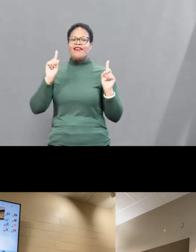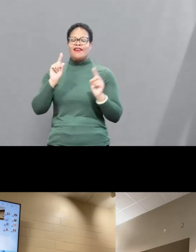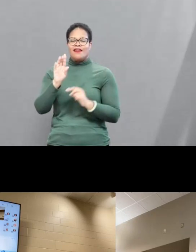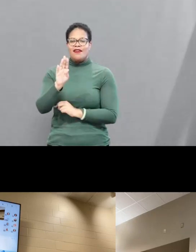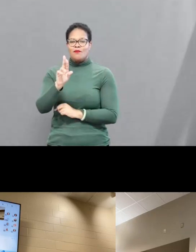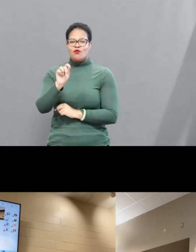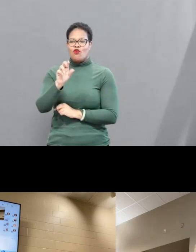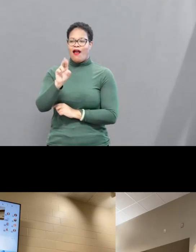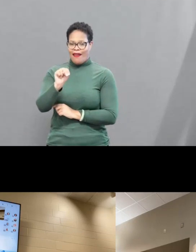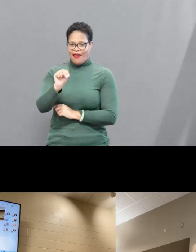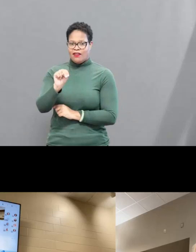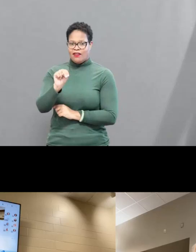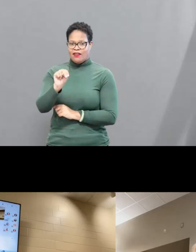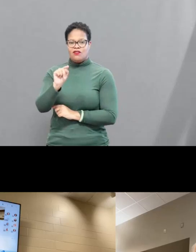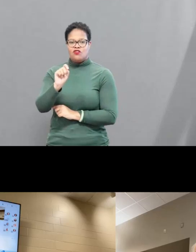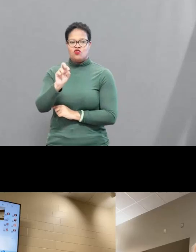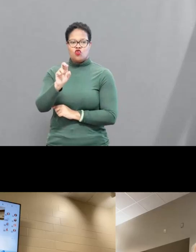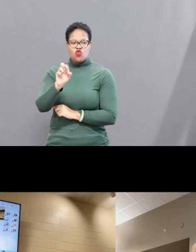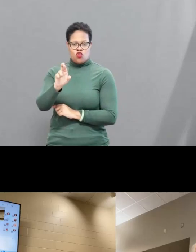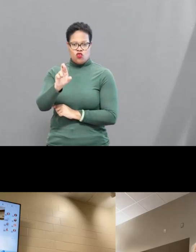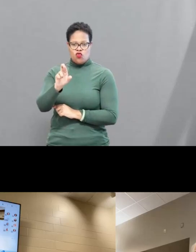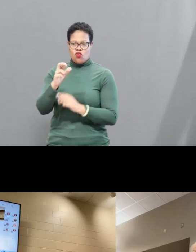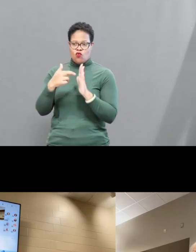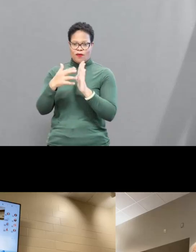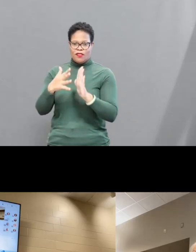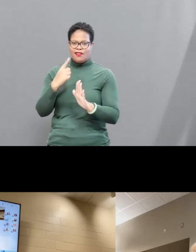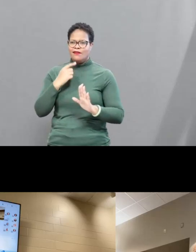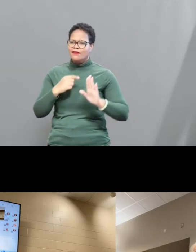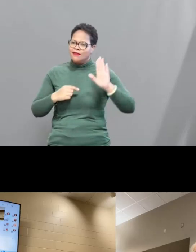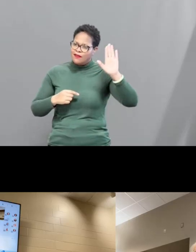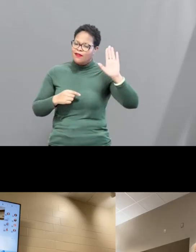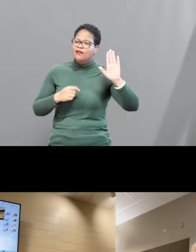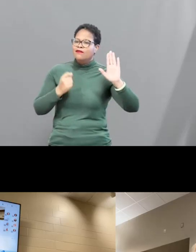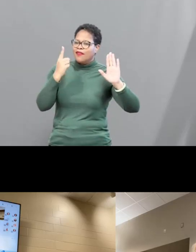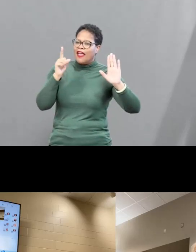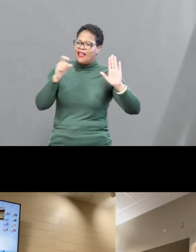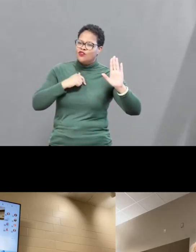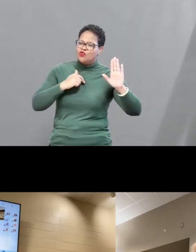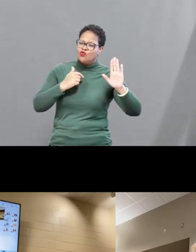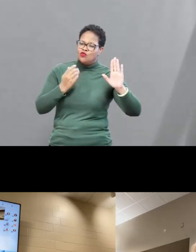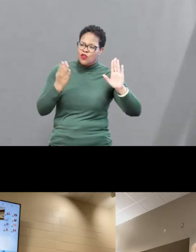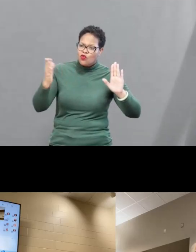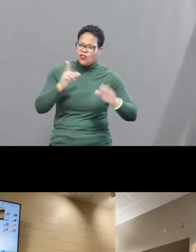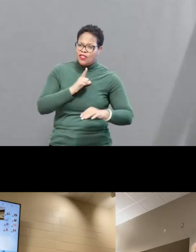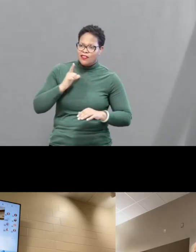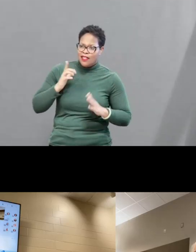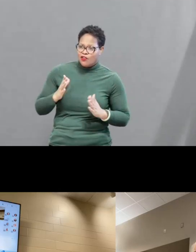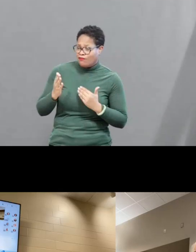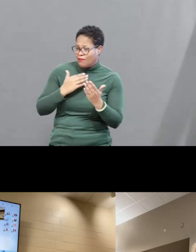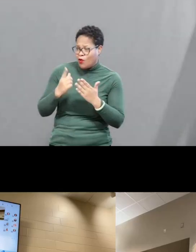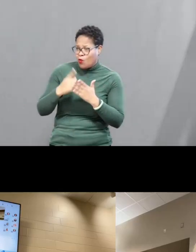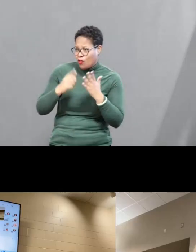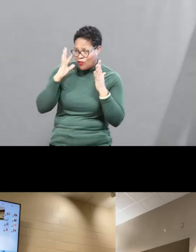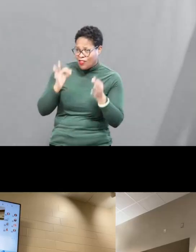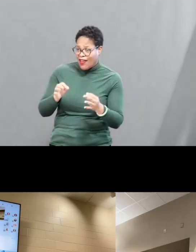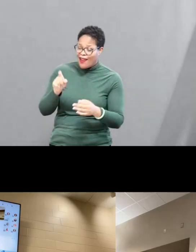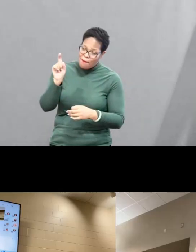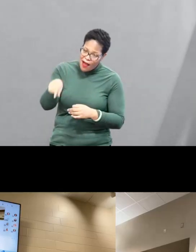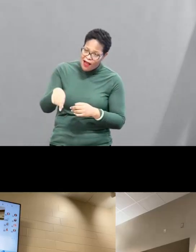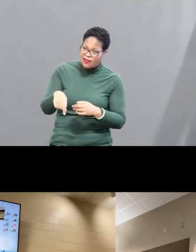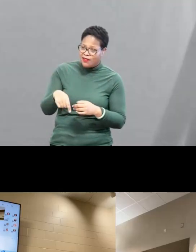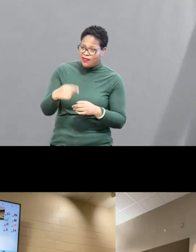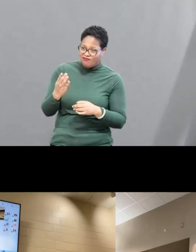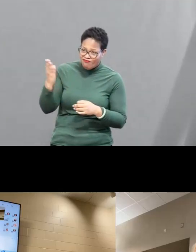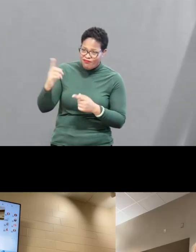the representative, said, look, it's got to go to the legislature. No matter what you guys decide, it's got to go